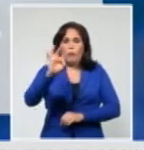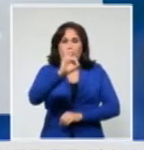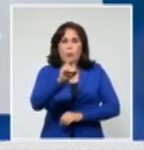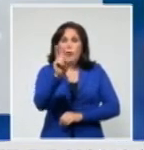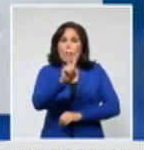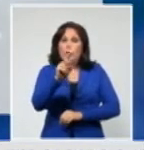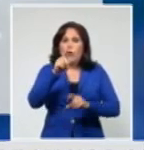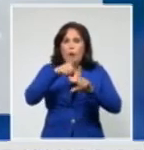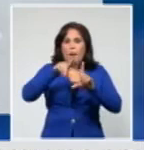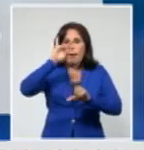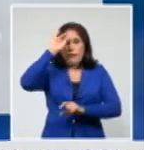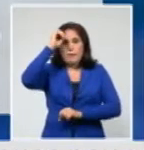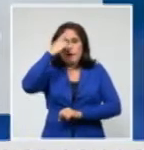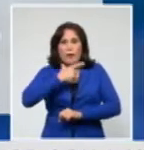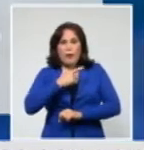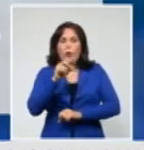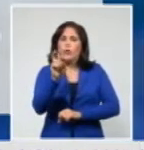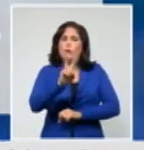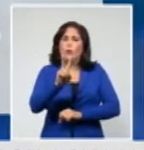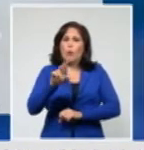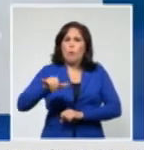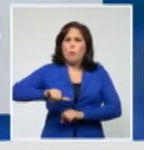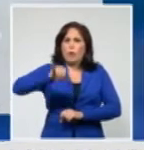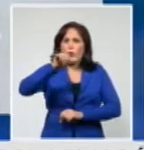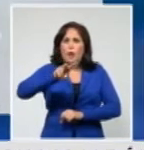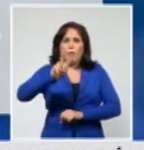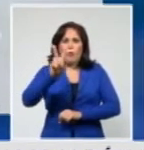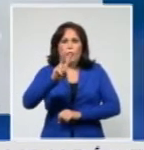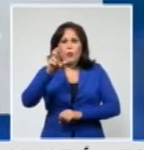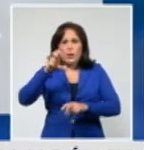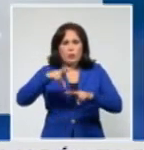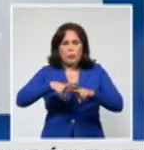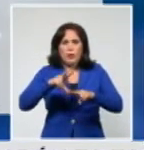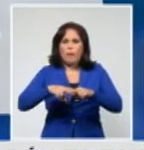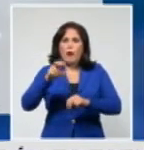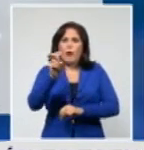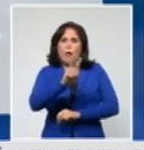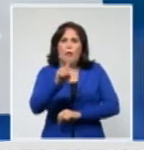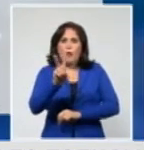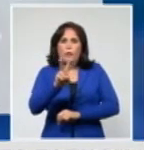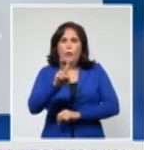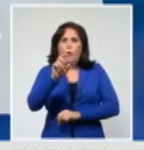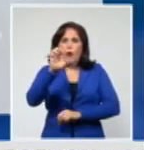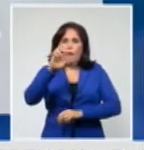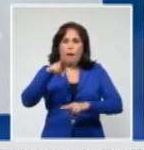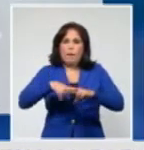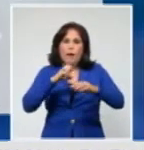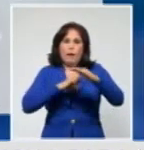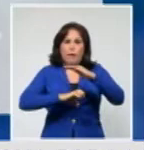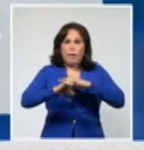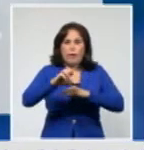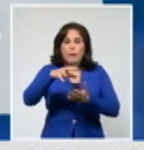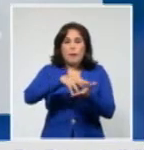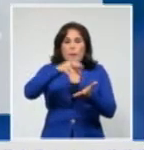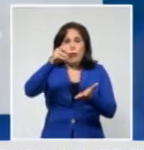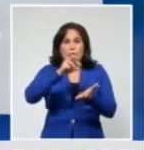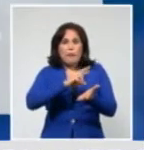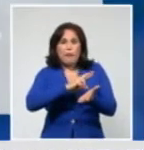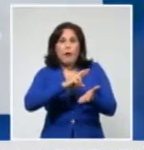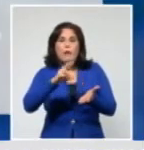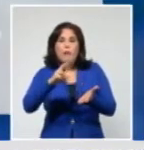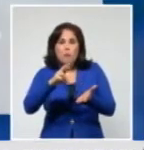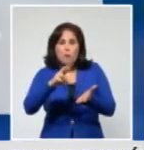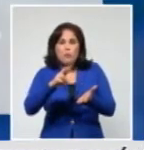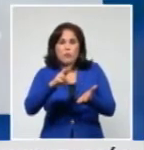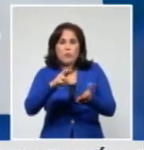2, La Lisa, Boyeros, Centro Habana and Habana del Este, all with 2 cases